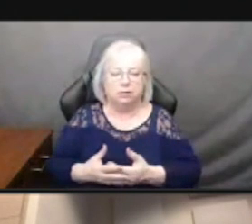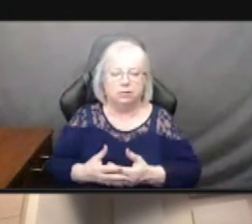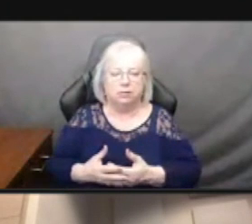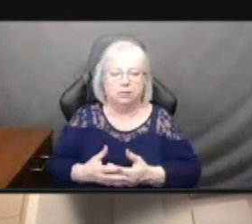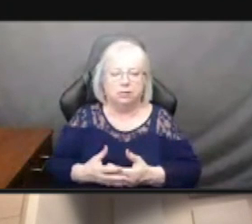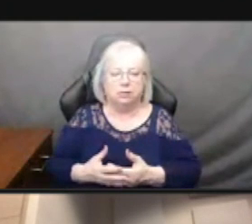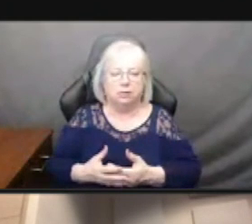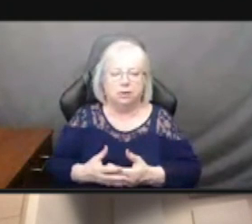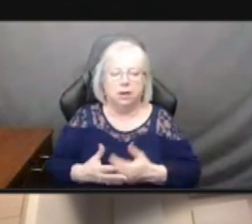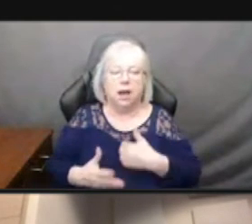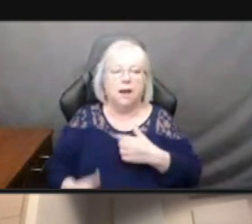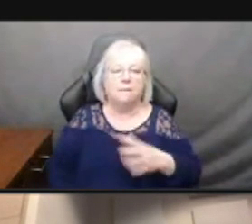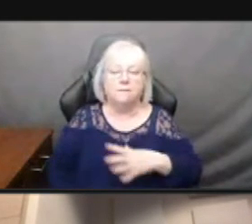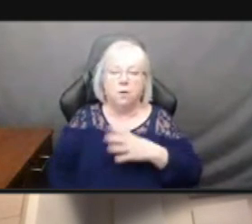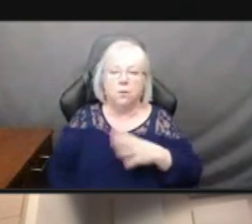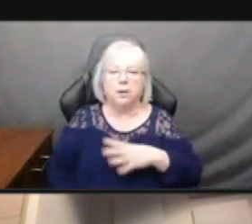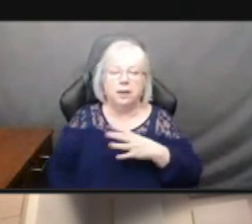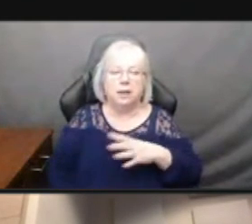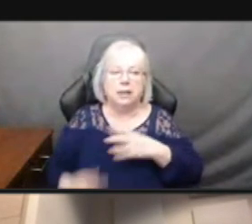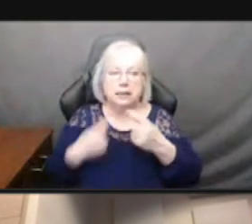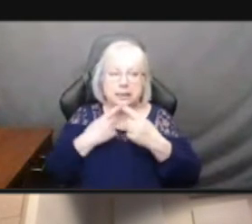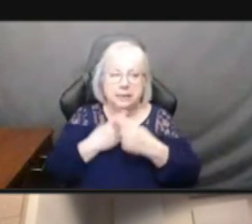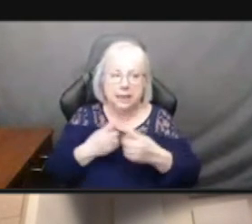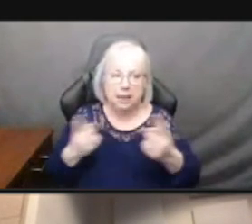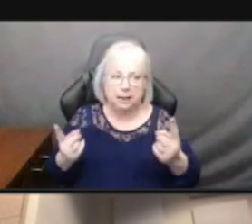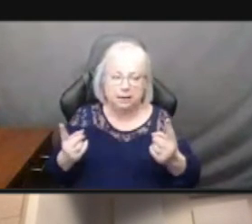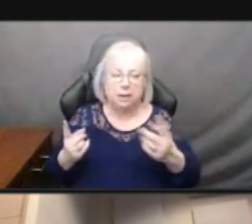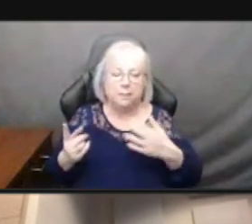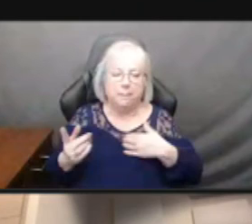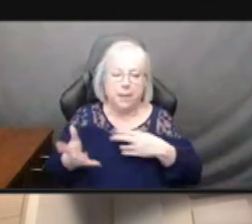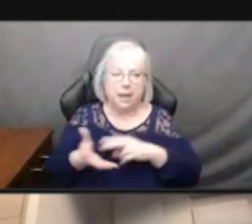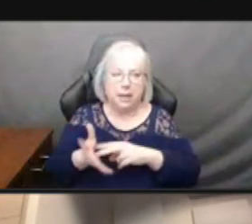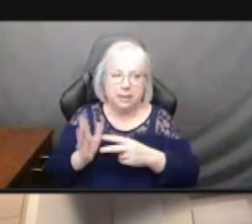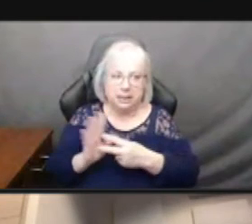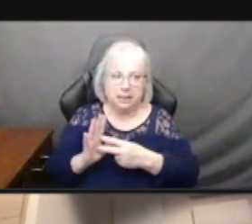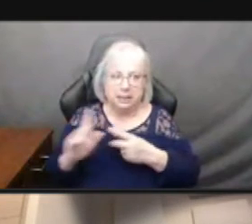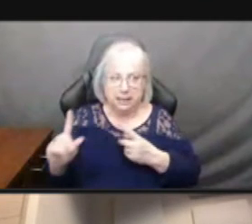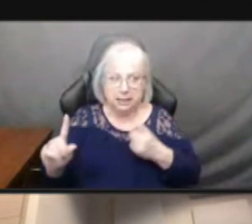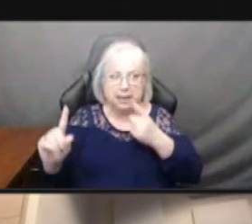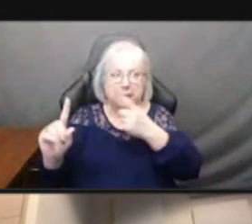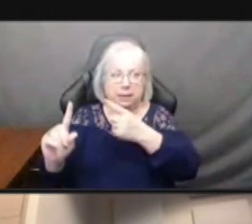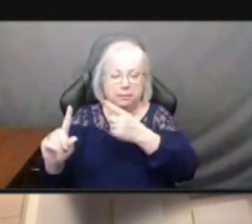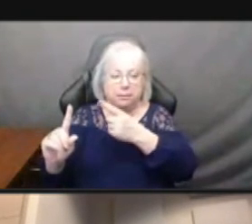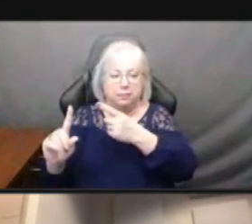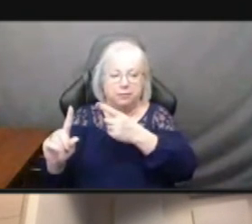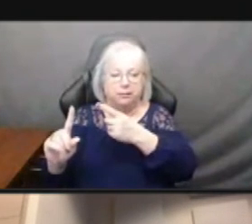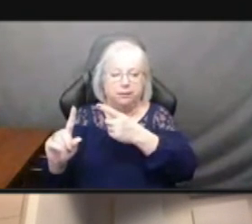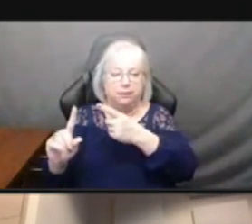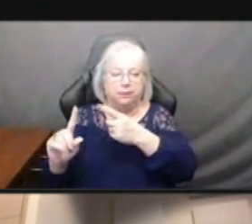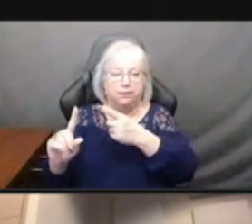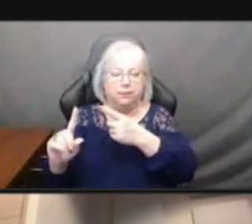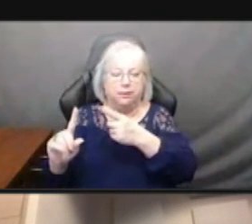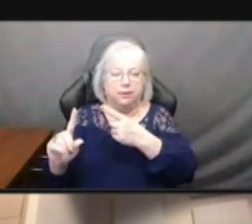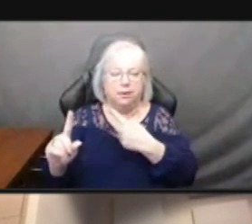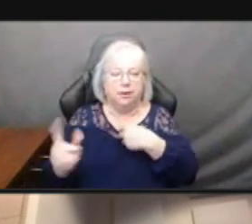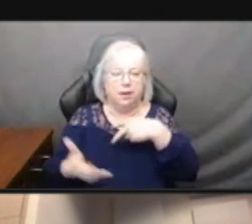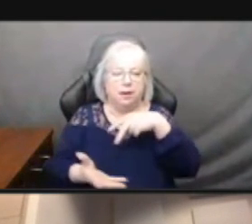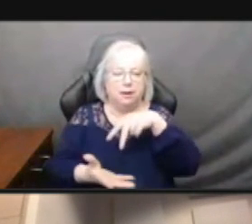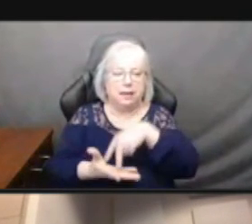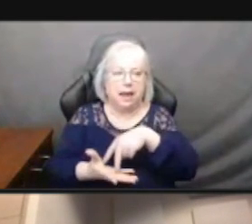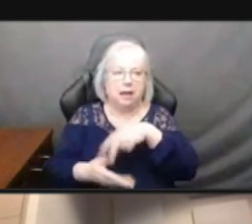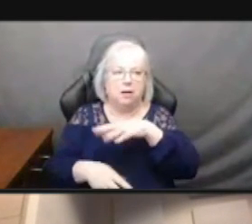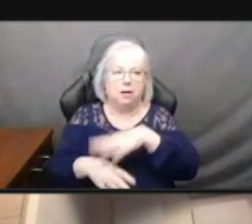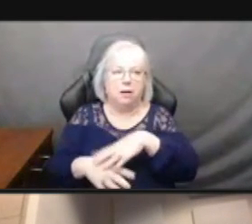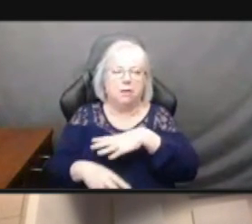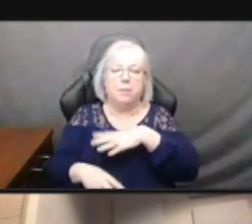I formally announce my intent. I stand on my